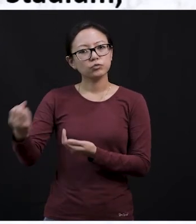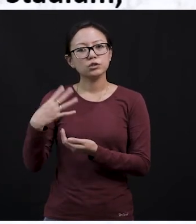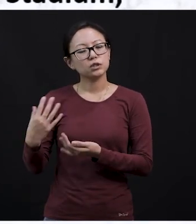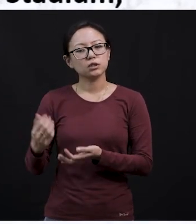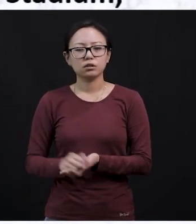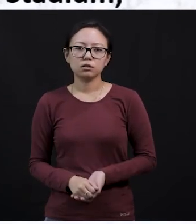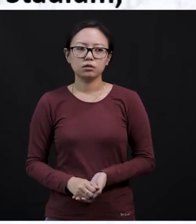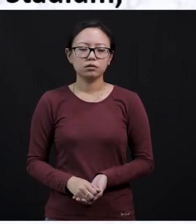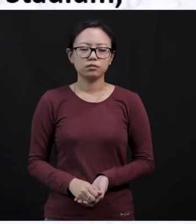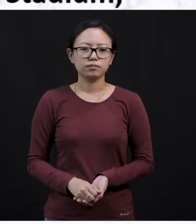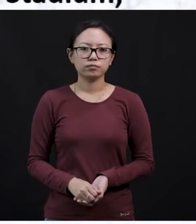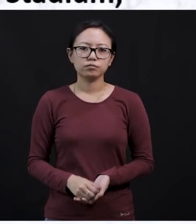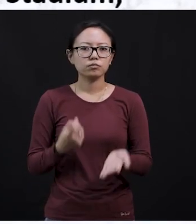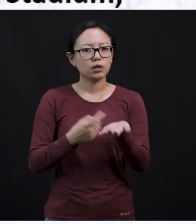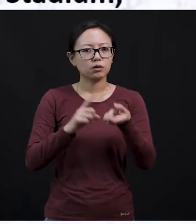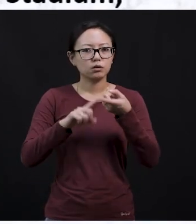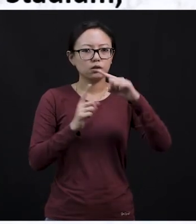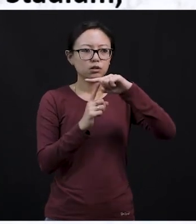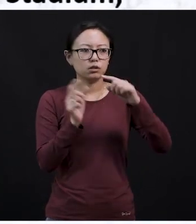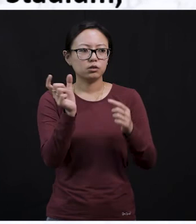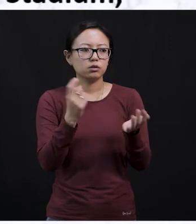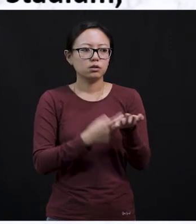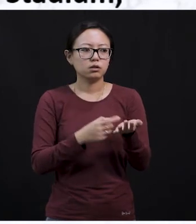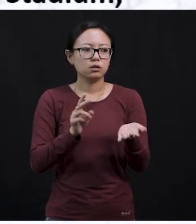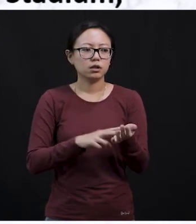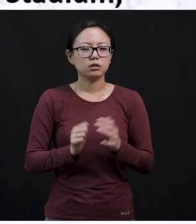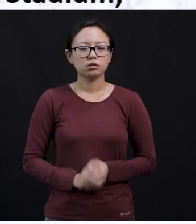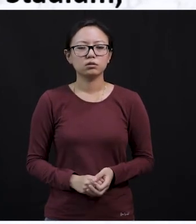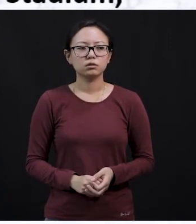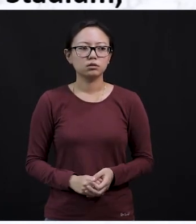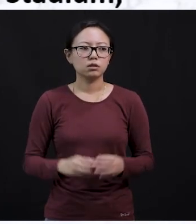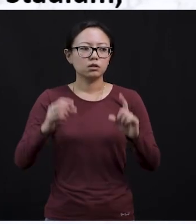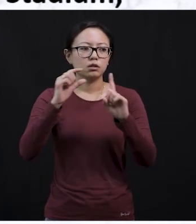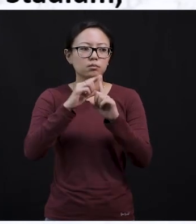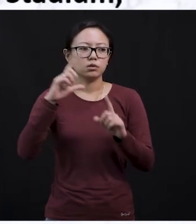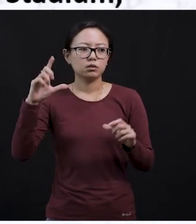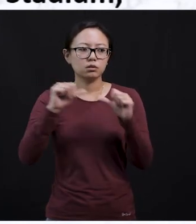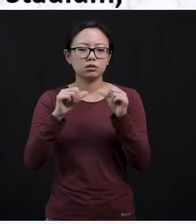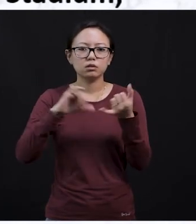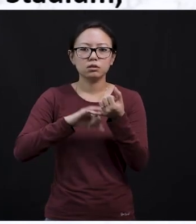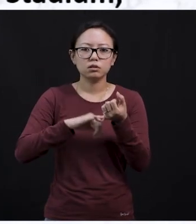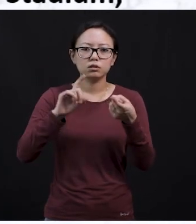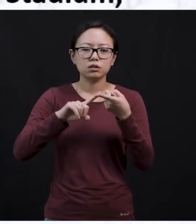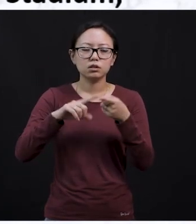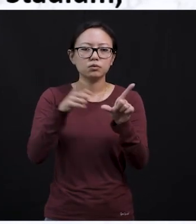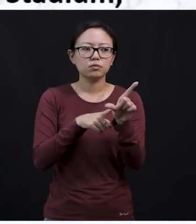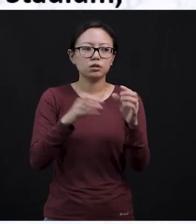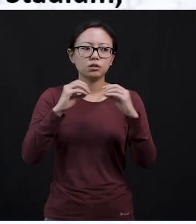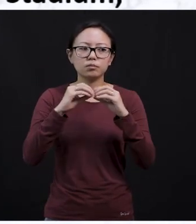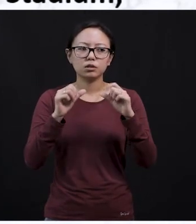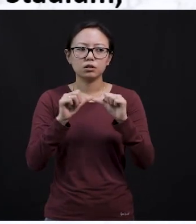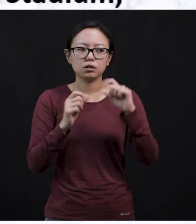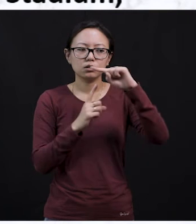Battle of Plassey, that was 23rd June 1757, and this took place, and where you